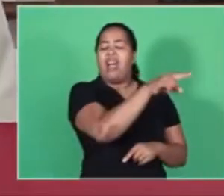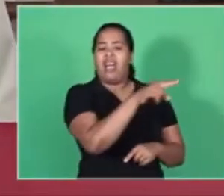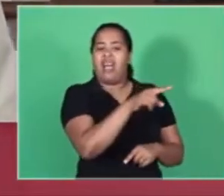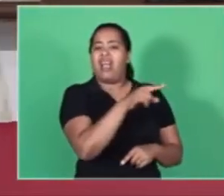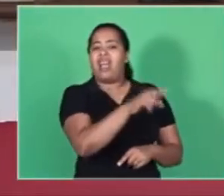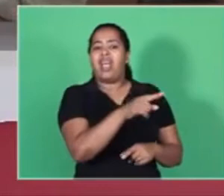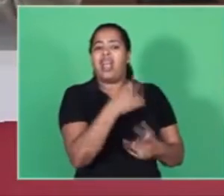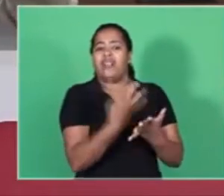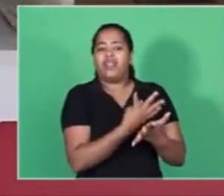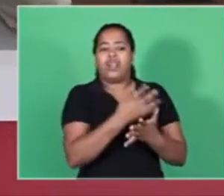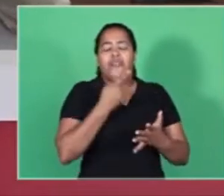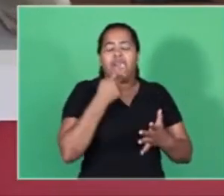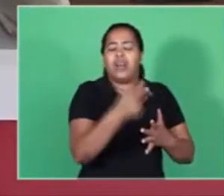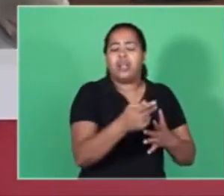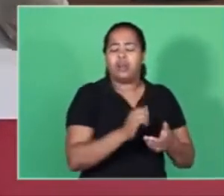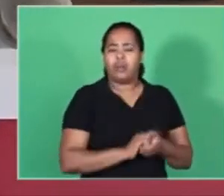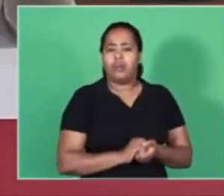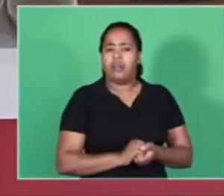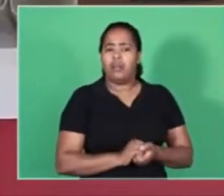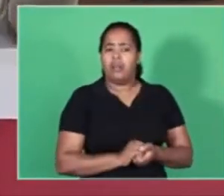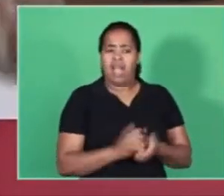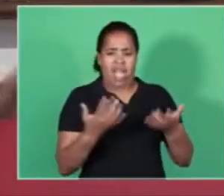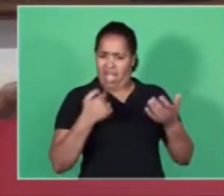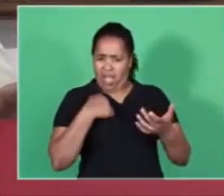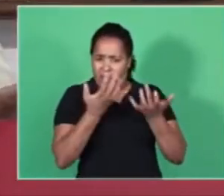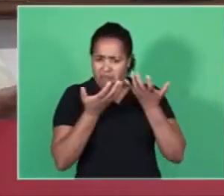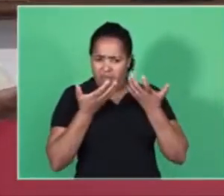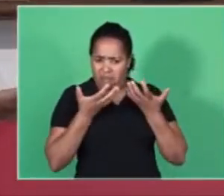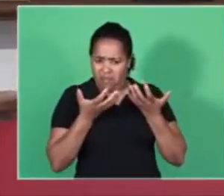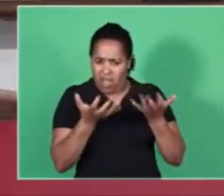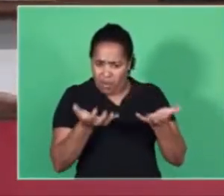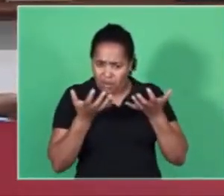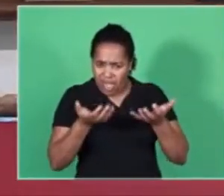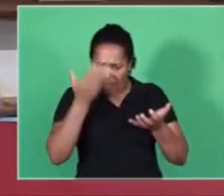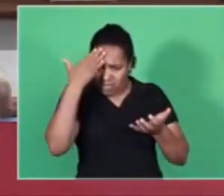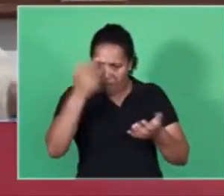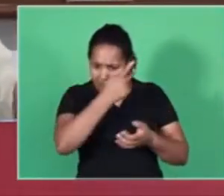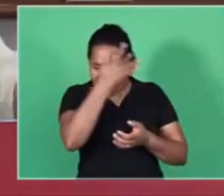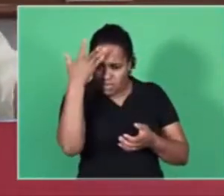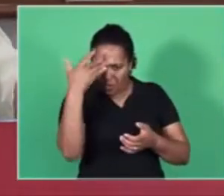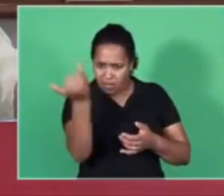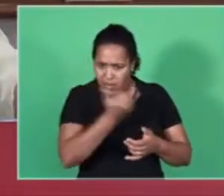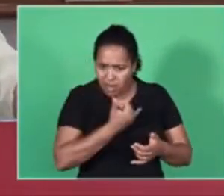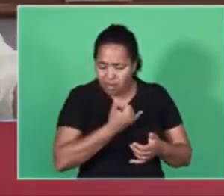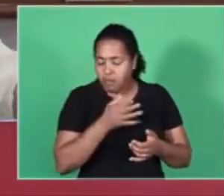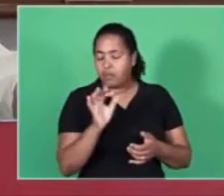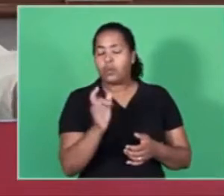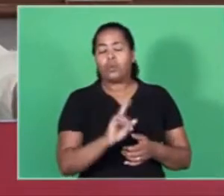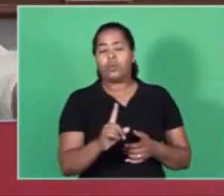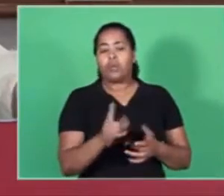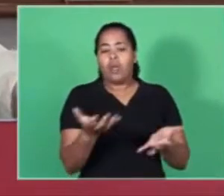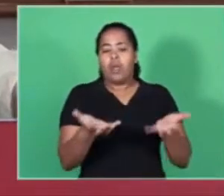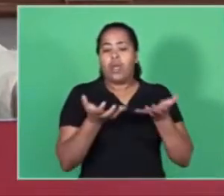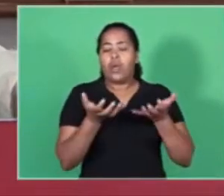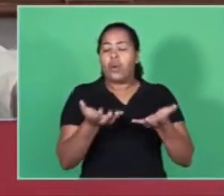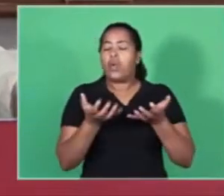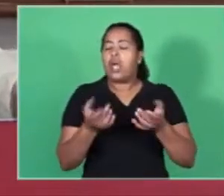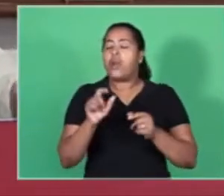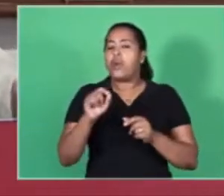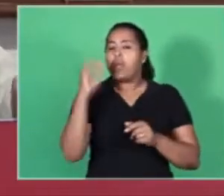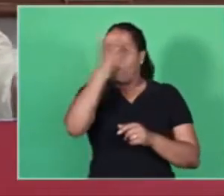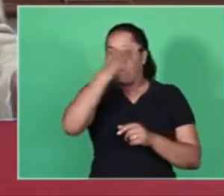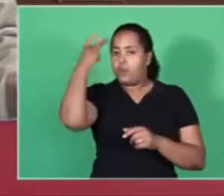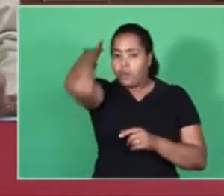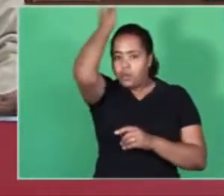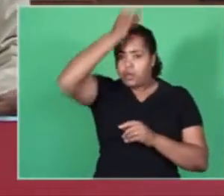So-and-so said this. So-and-so said, I don't want to know what they're saying. I want to know what the Holy